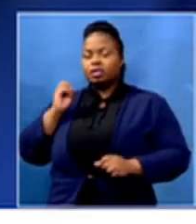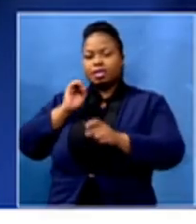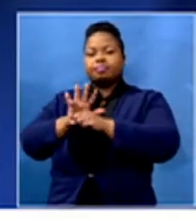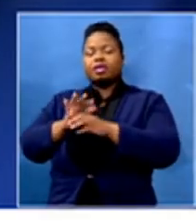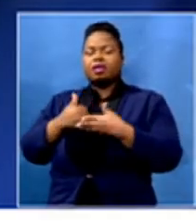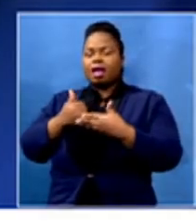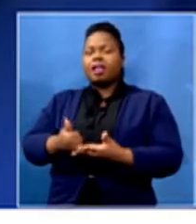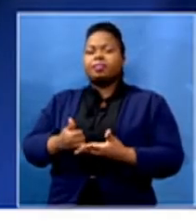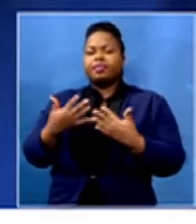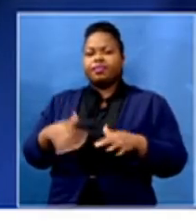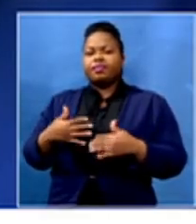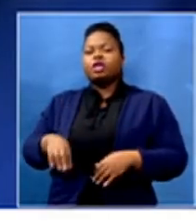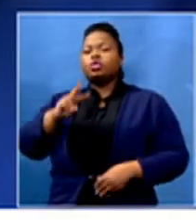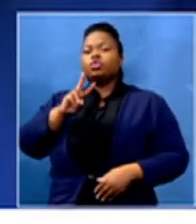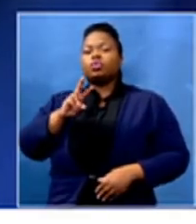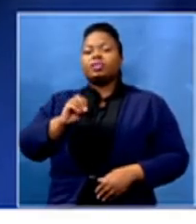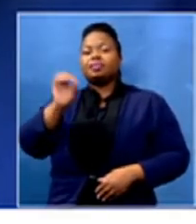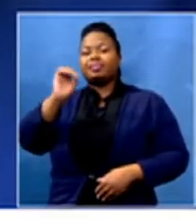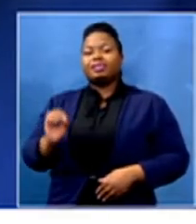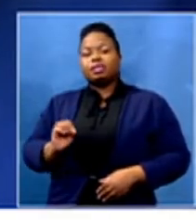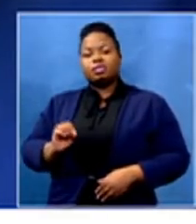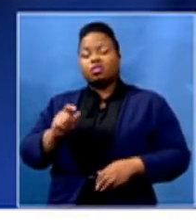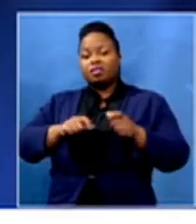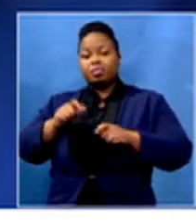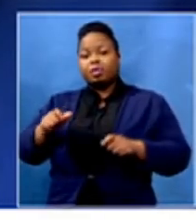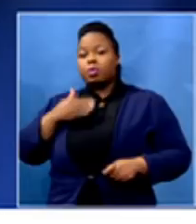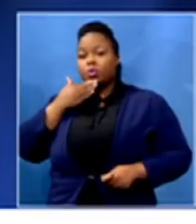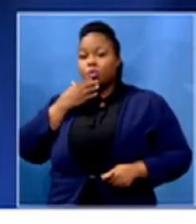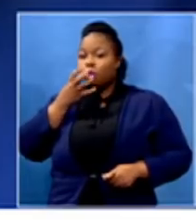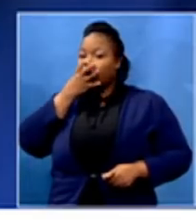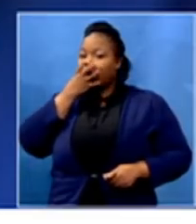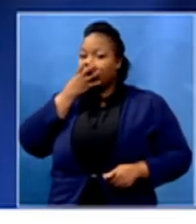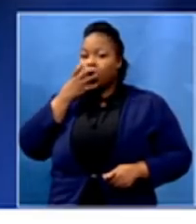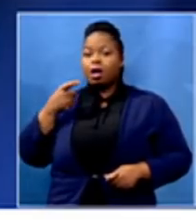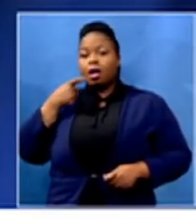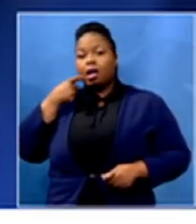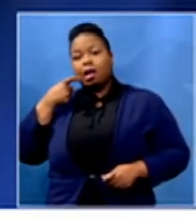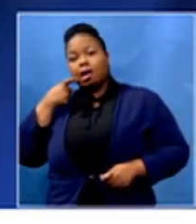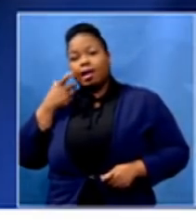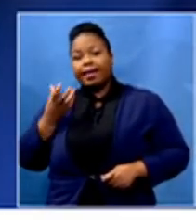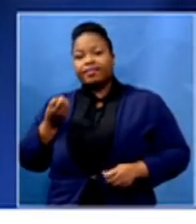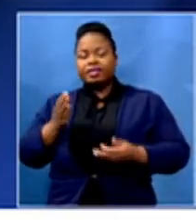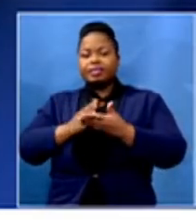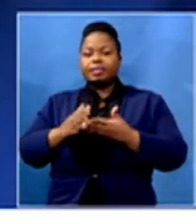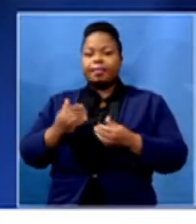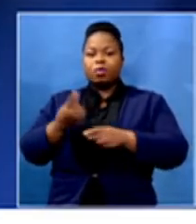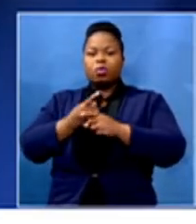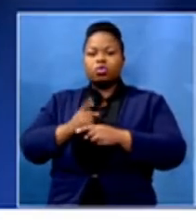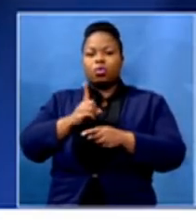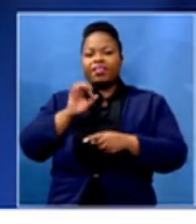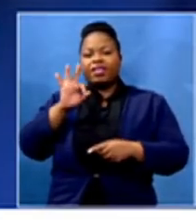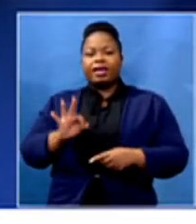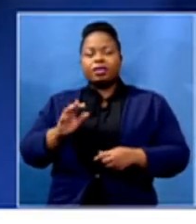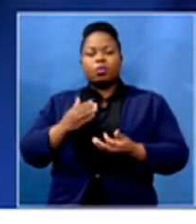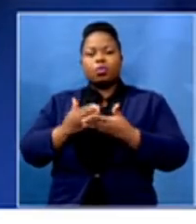on 20% of the people who are on oxygen and one-third of those on ventilators. It's a huge boost